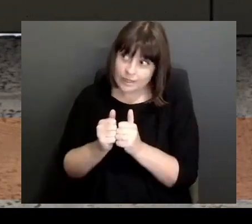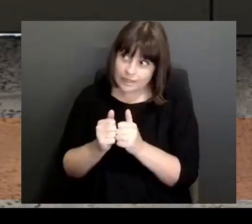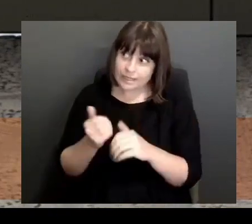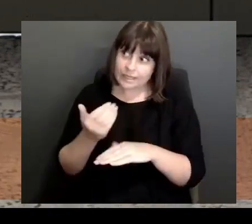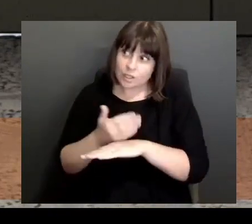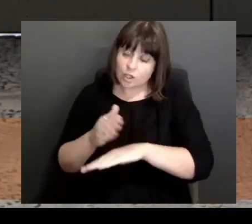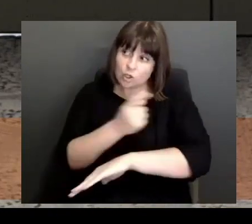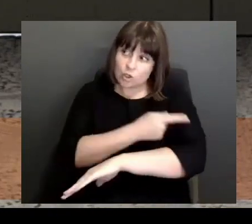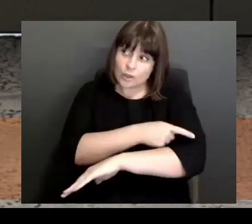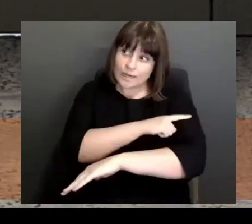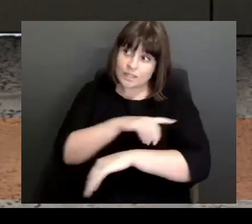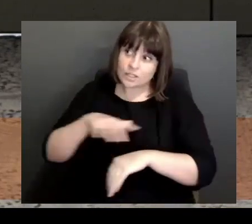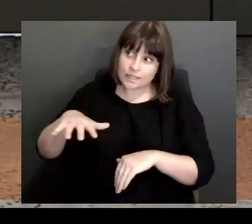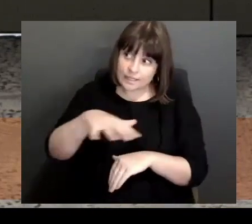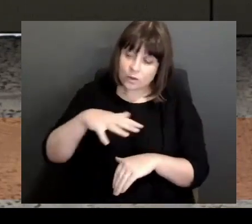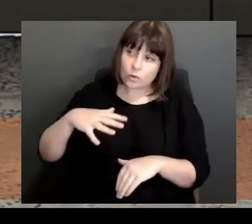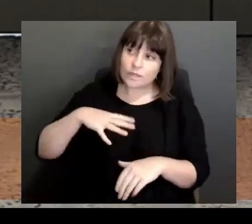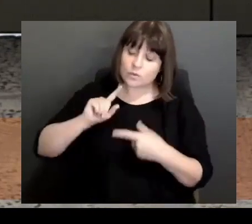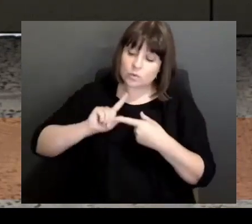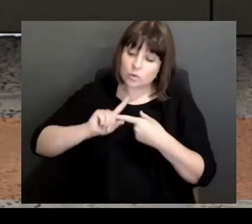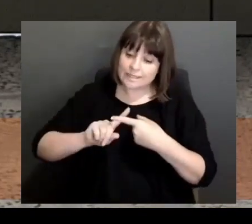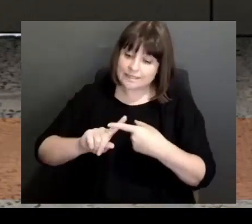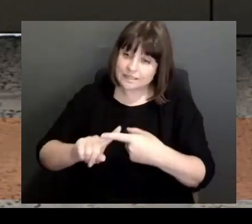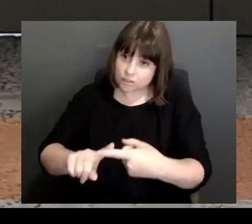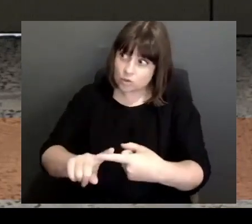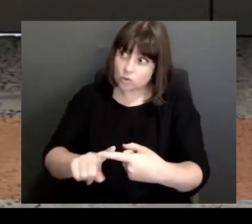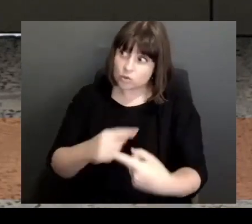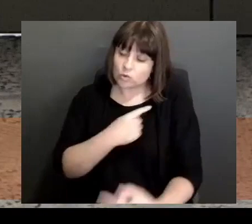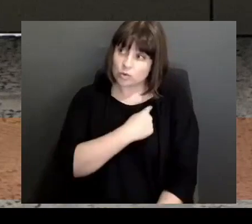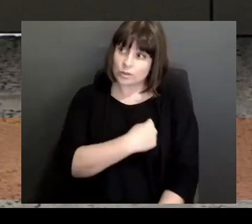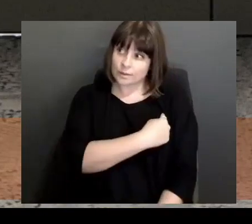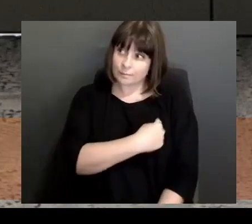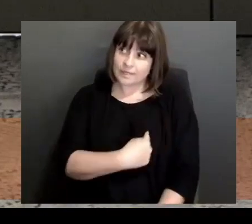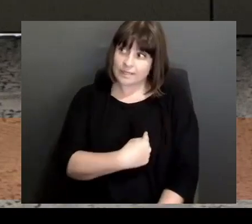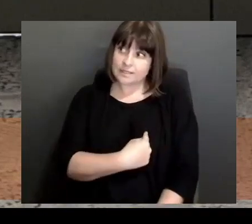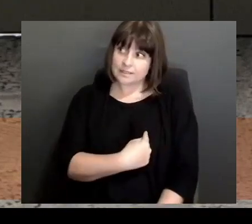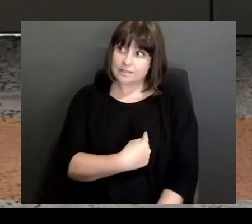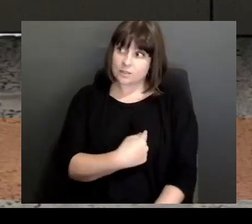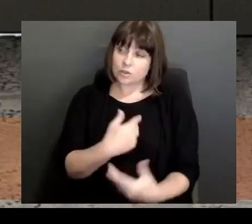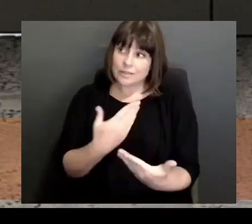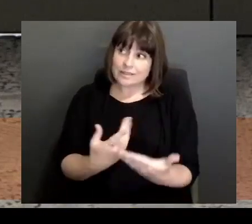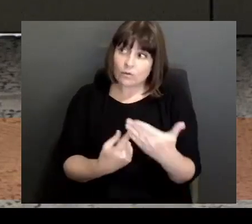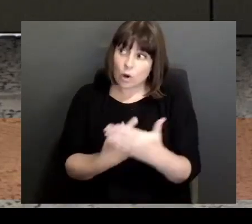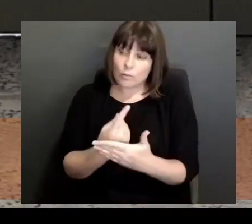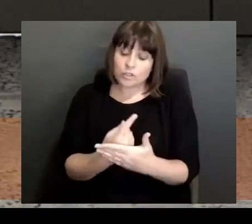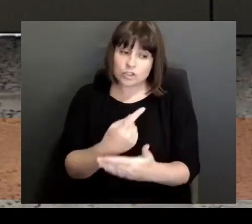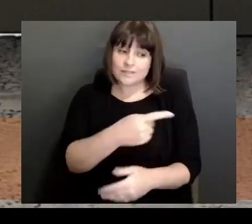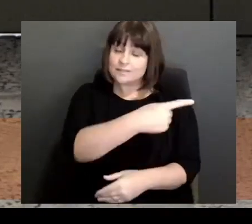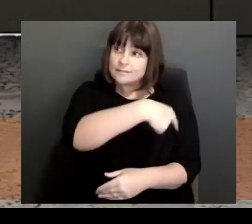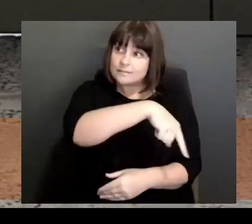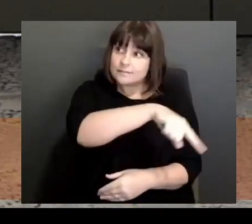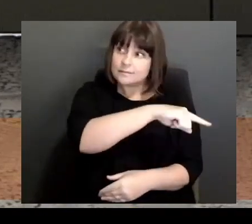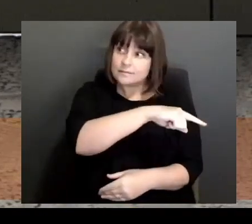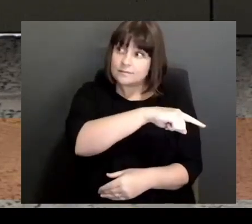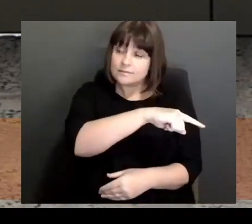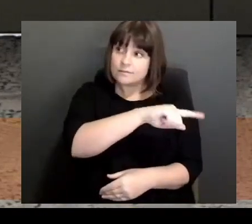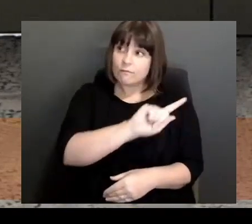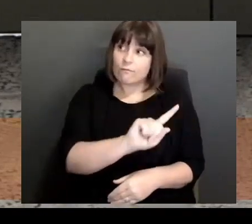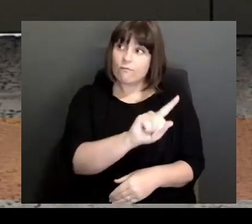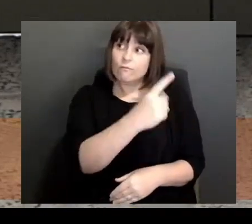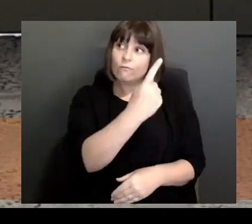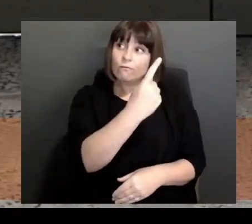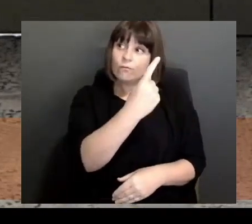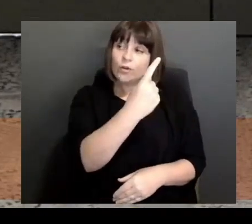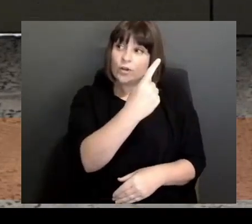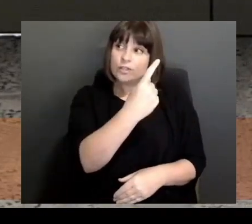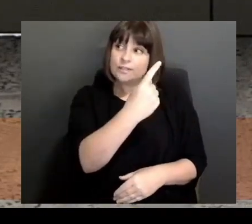sector continuing commitment to the opportunity for First Nations people to participate in the management